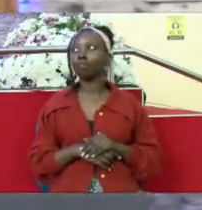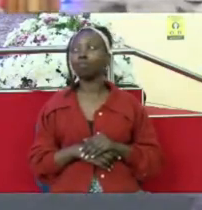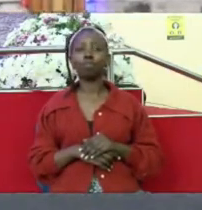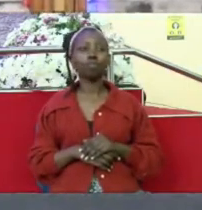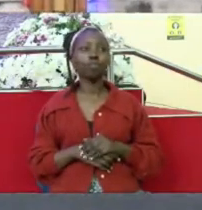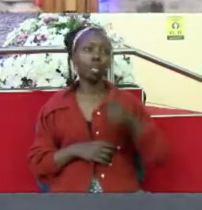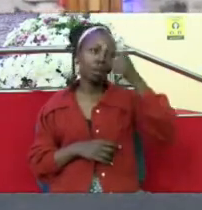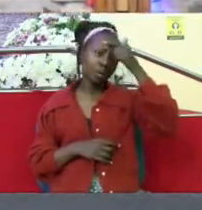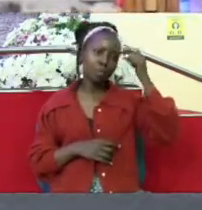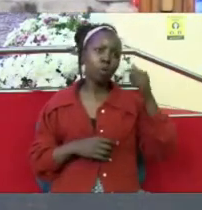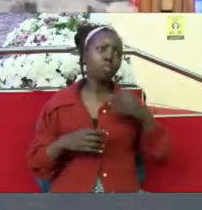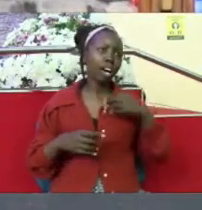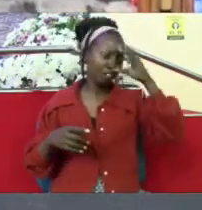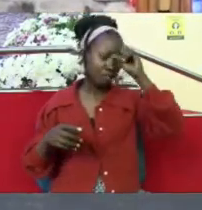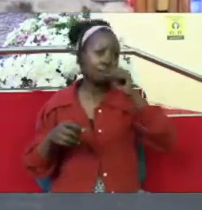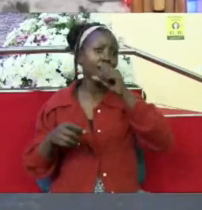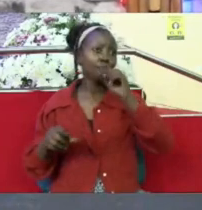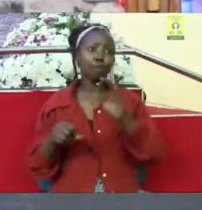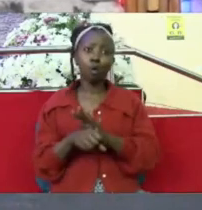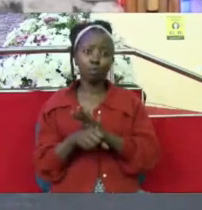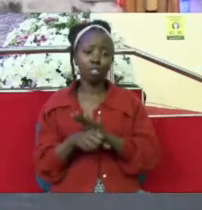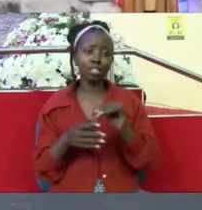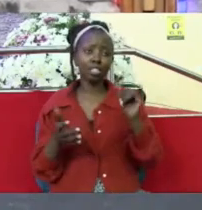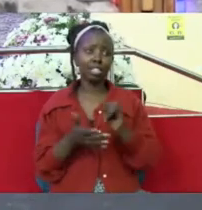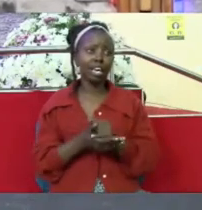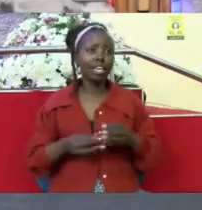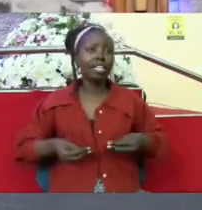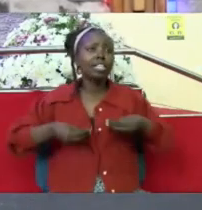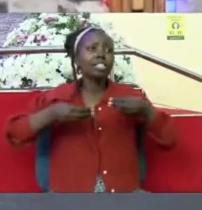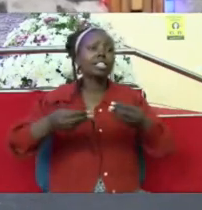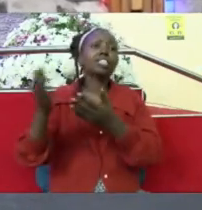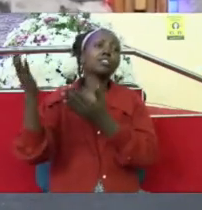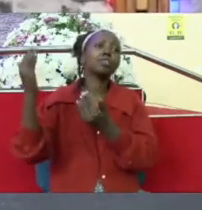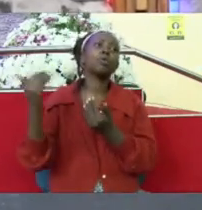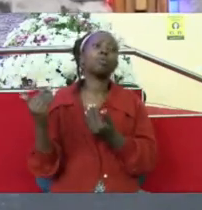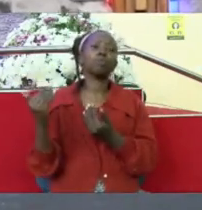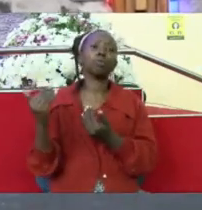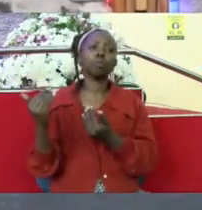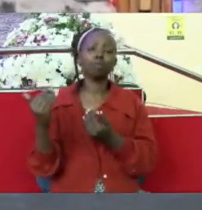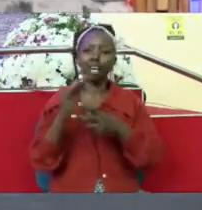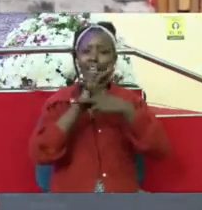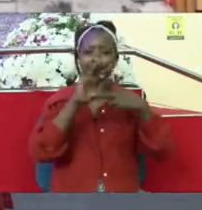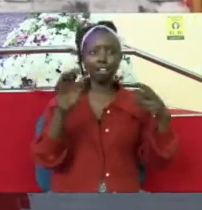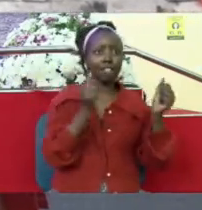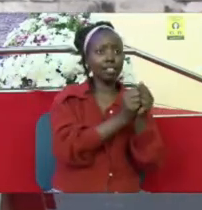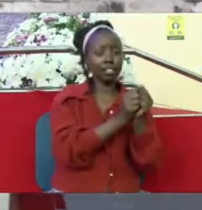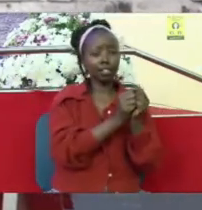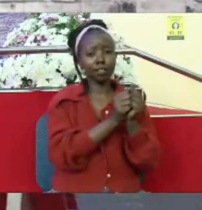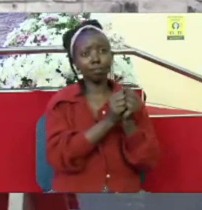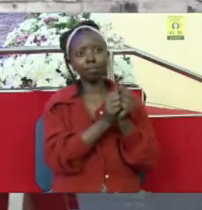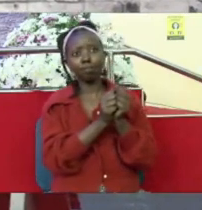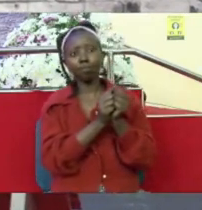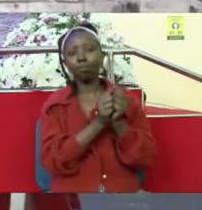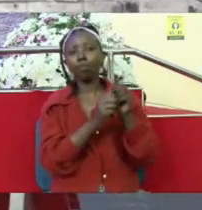Because there is a promise. Kwa sababu kuna ahadi. That produces hope. Ambayo inatoa tumaini. In verse number 10. Mstari wa 10. On the